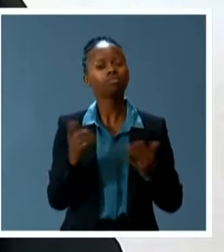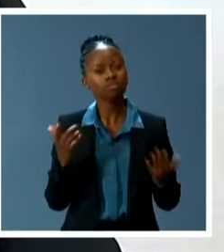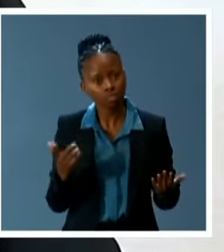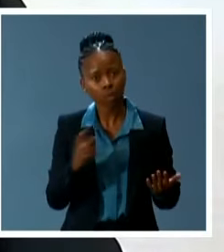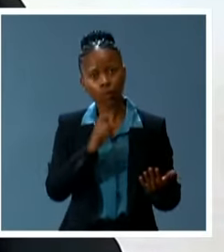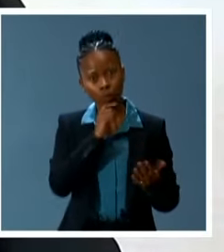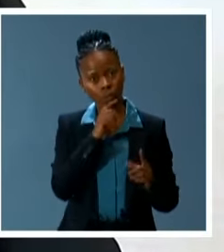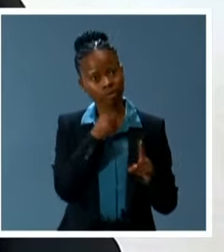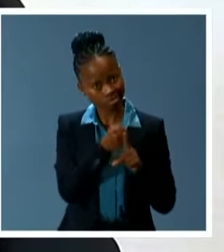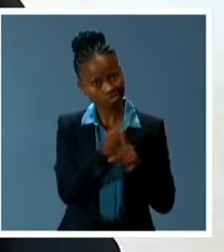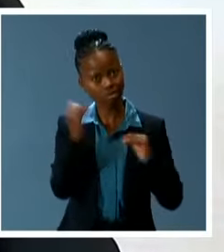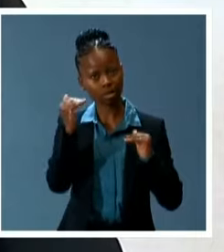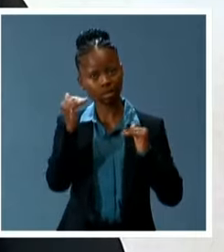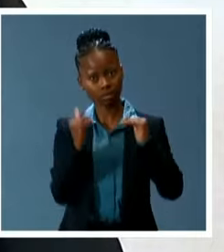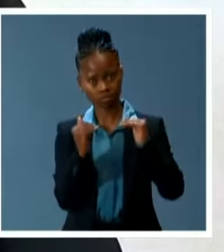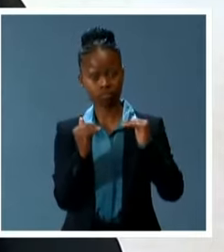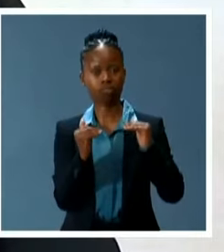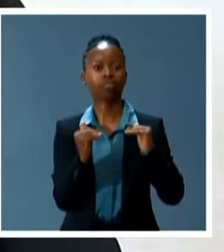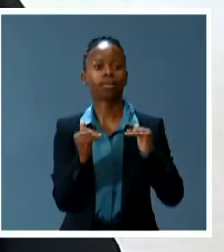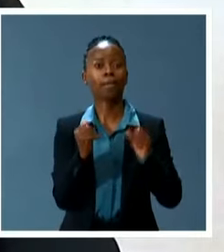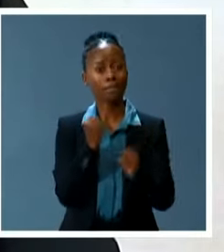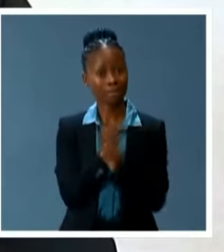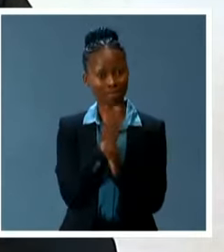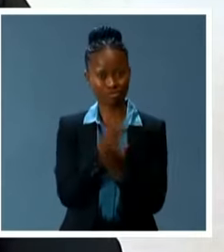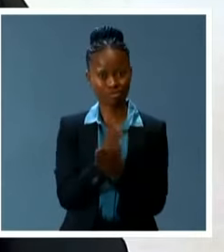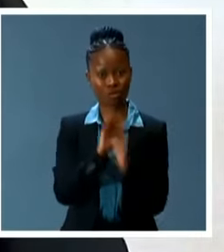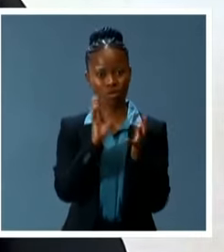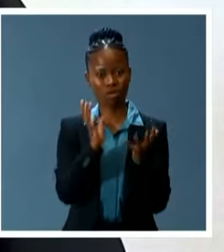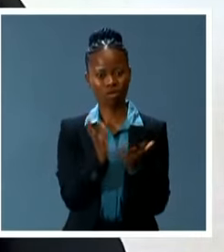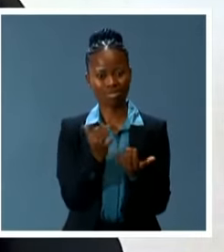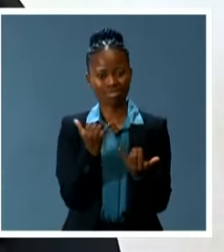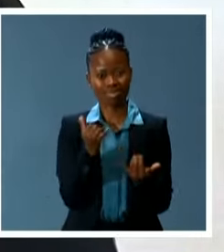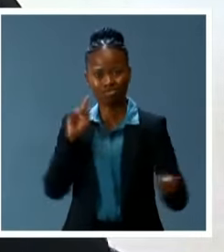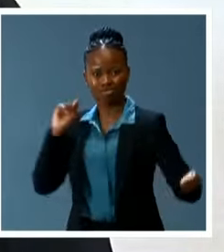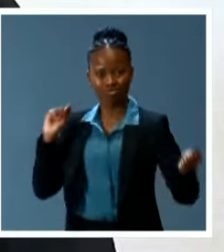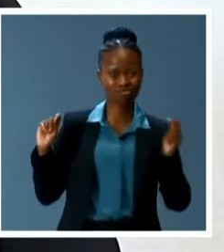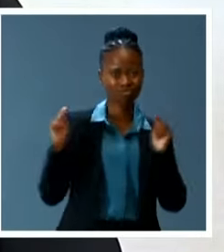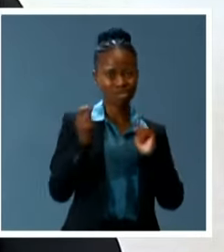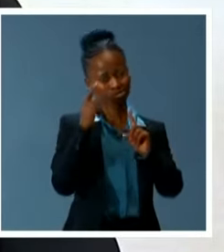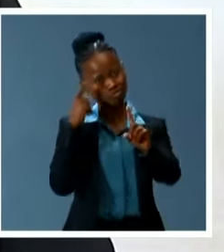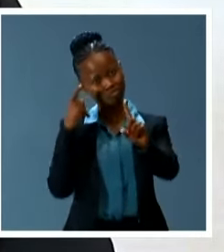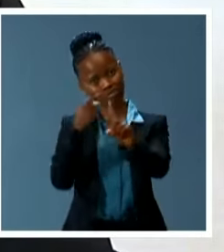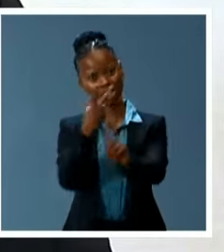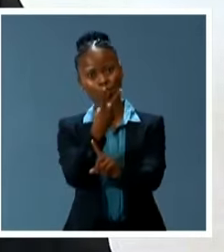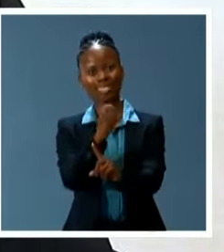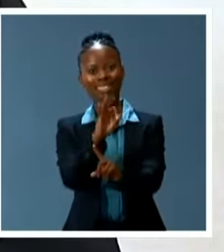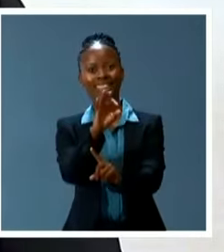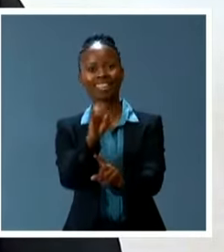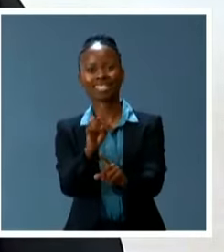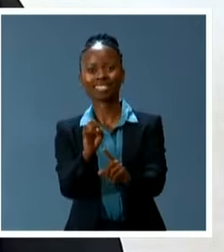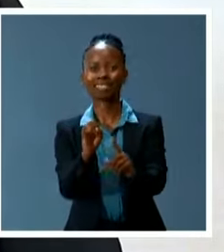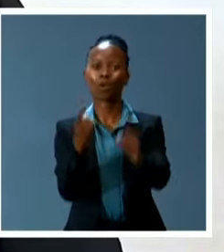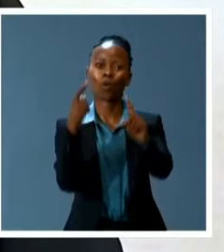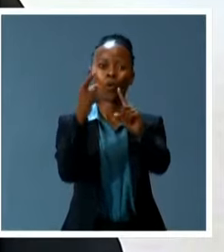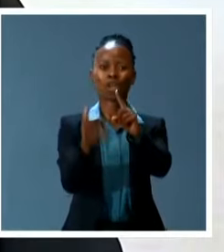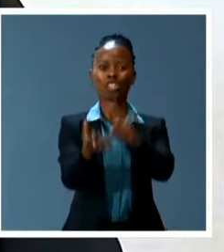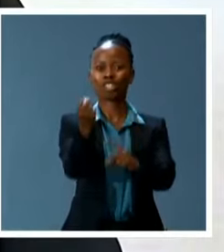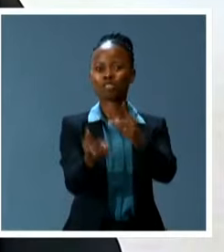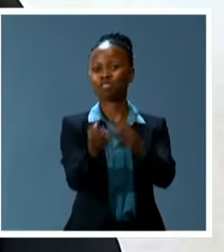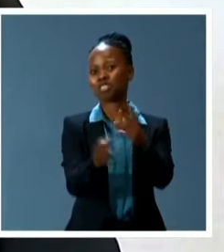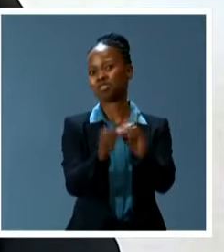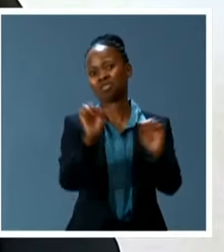that are trying to change the world in a better direction based on the Agenda 2030, based on the